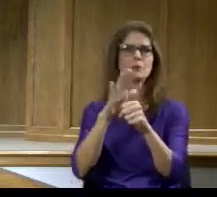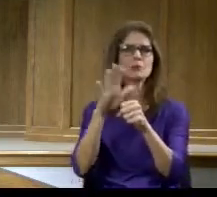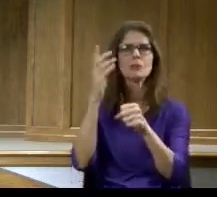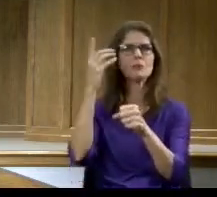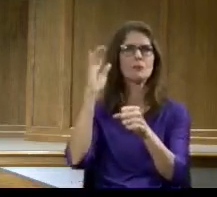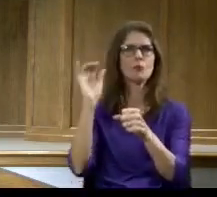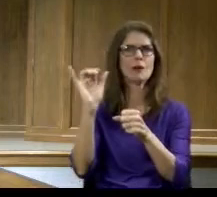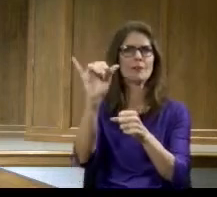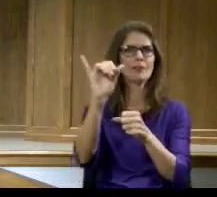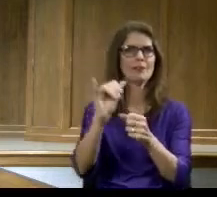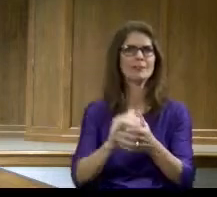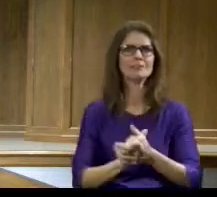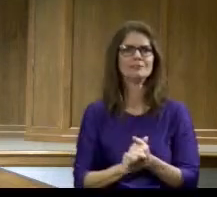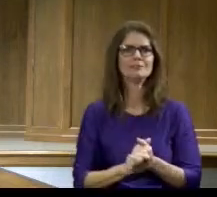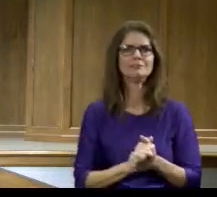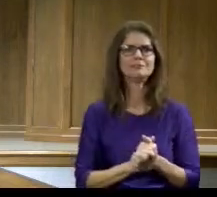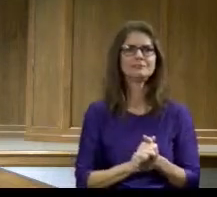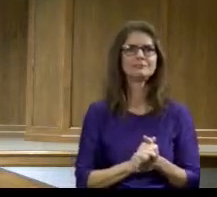My mama,